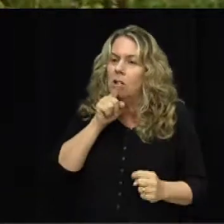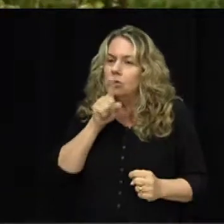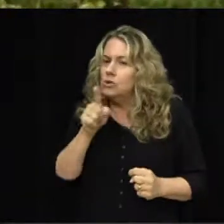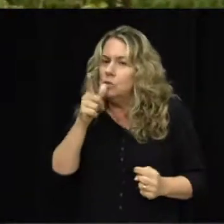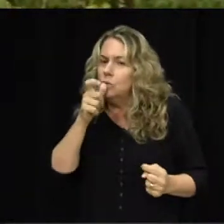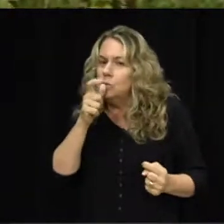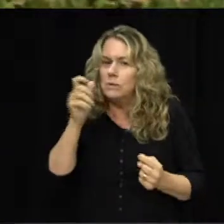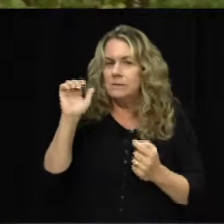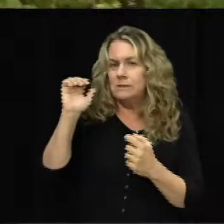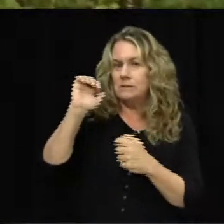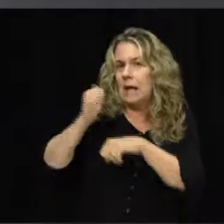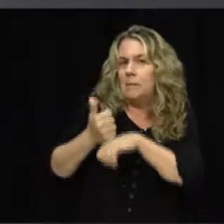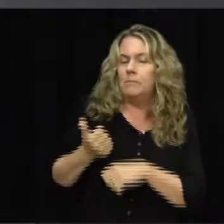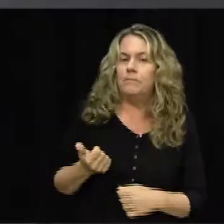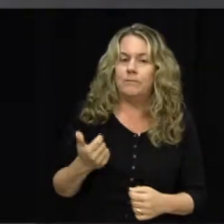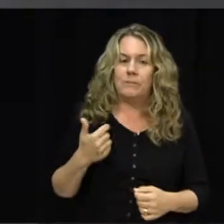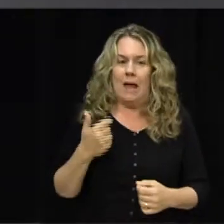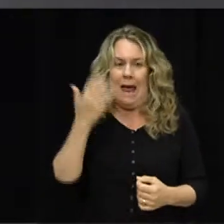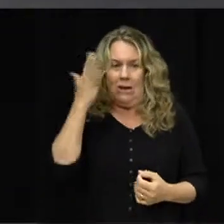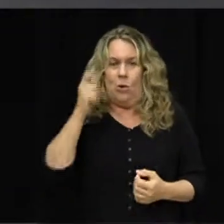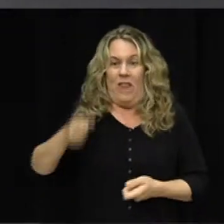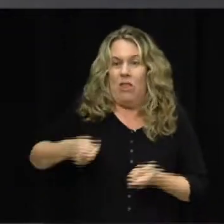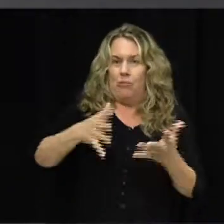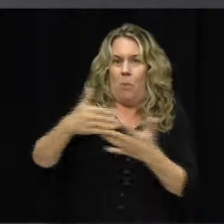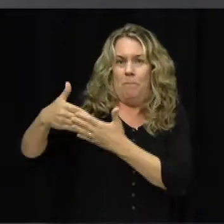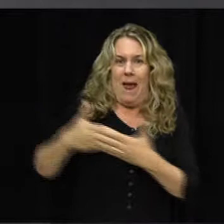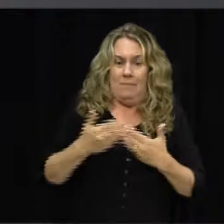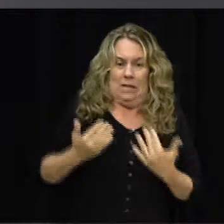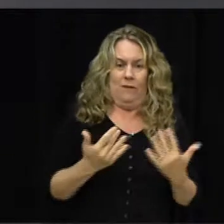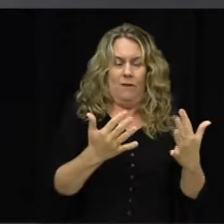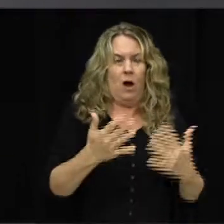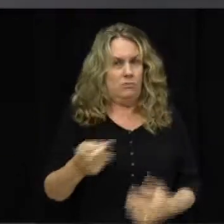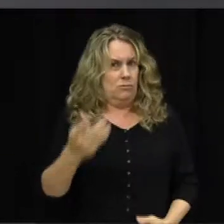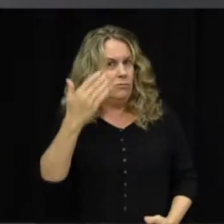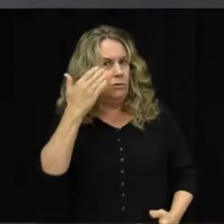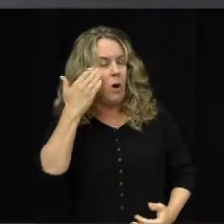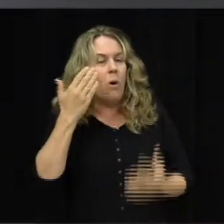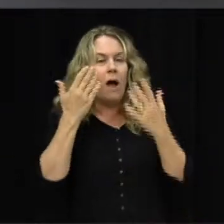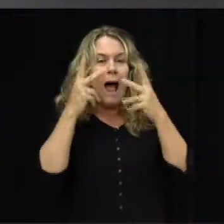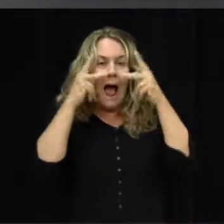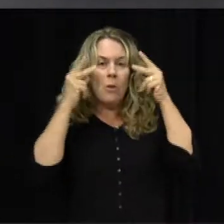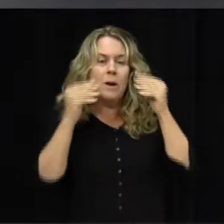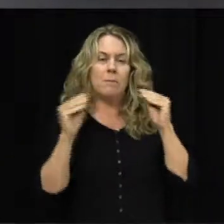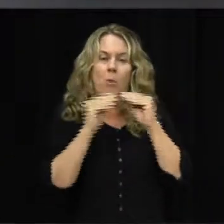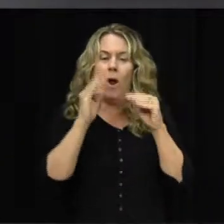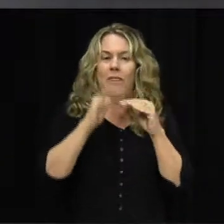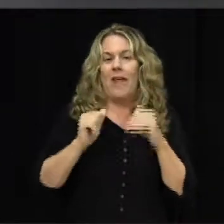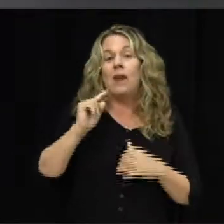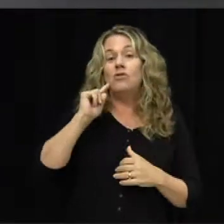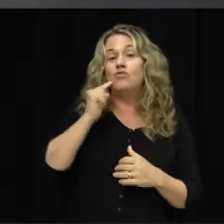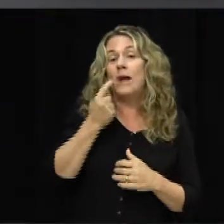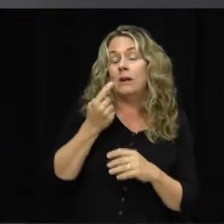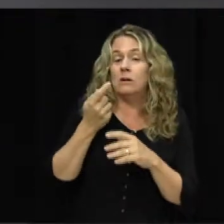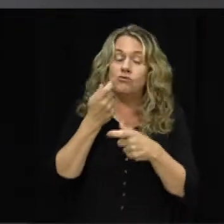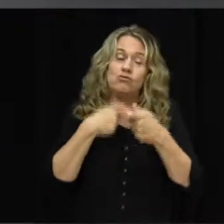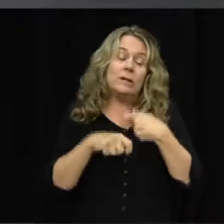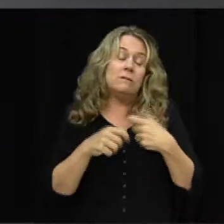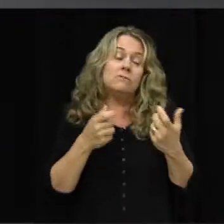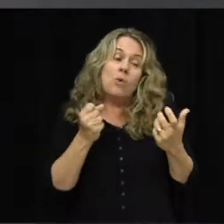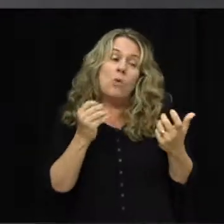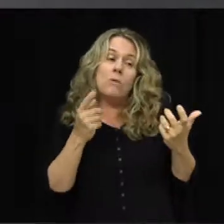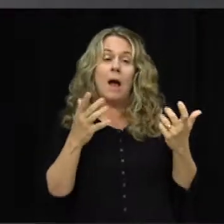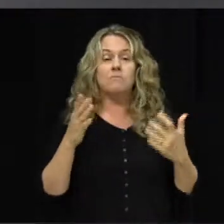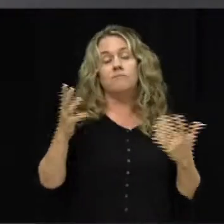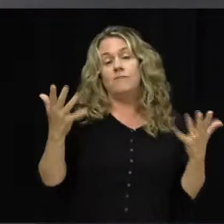idea they threw babies in the fire. As you can see, Halloween is more than just tricks and treats. Don't get thrown in a bonfire,